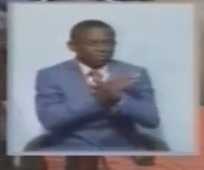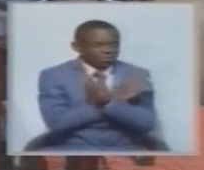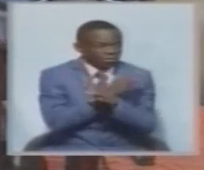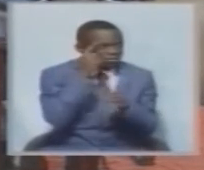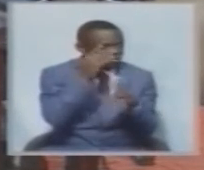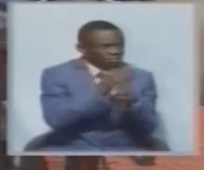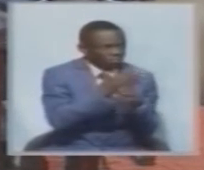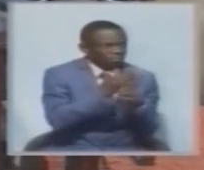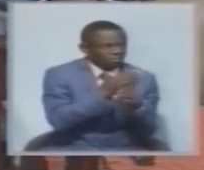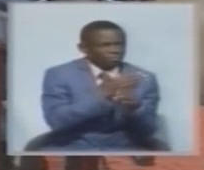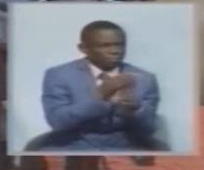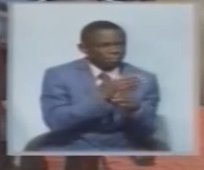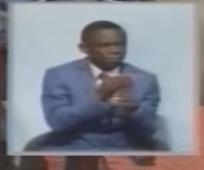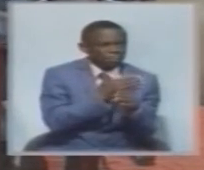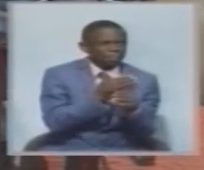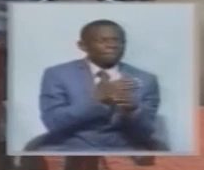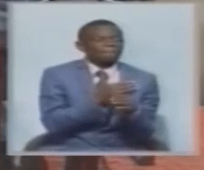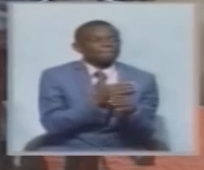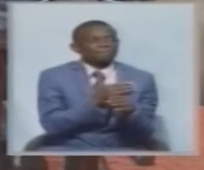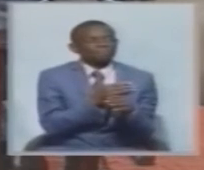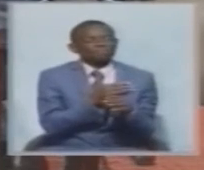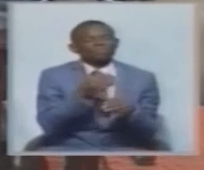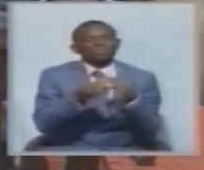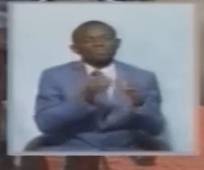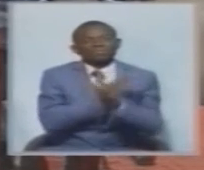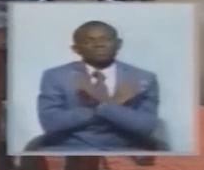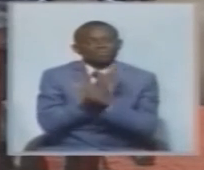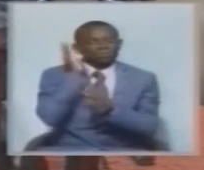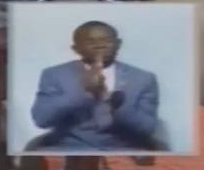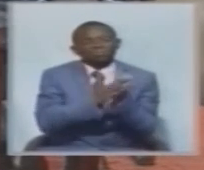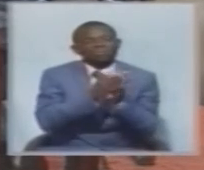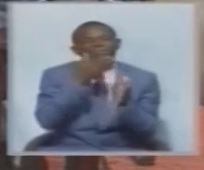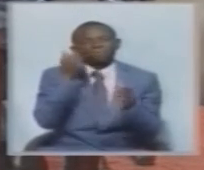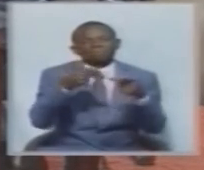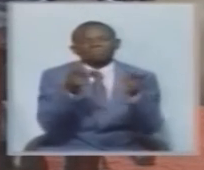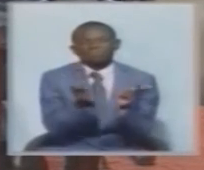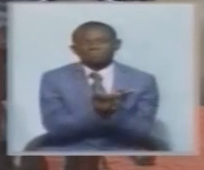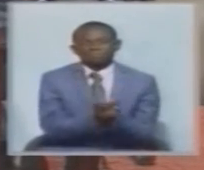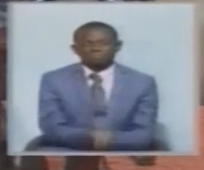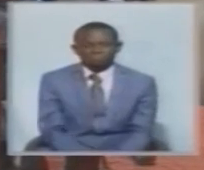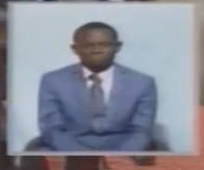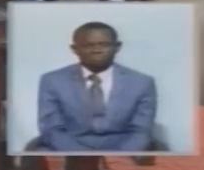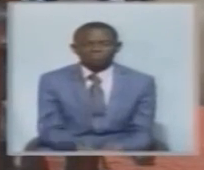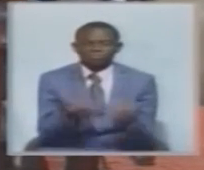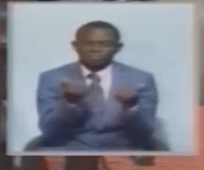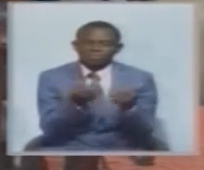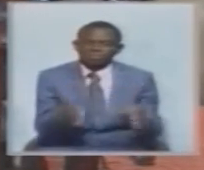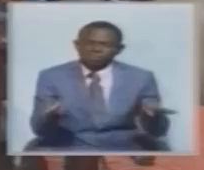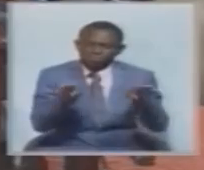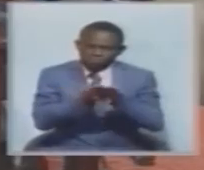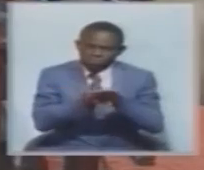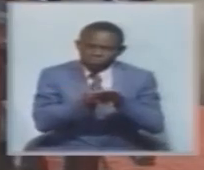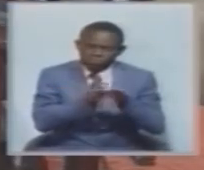us, and at the end of the day, will make Zambia a better place than we found it. As we close the interview, is there any hope